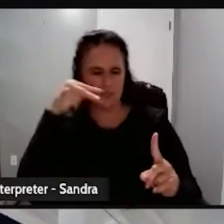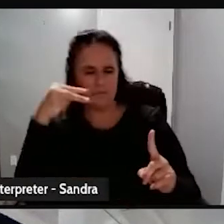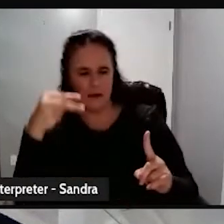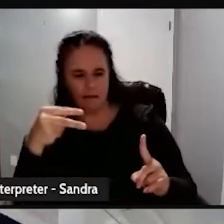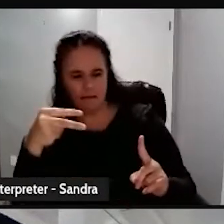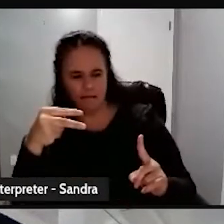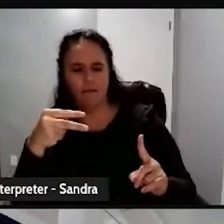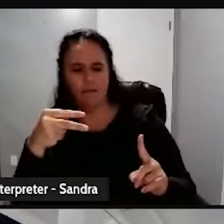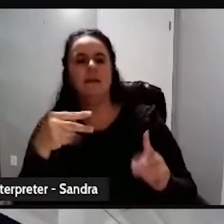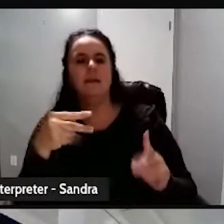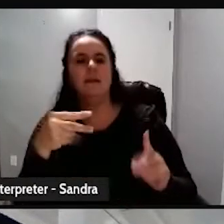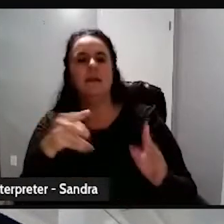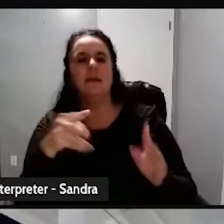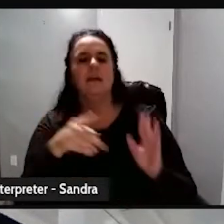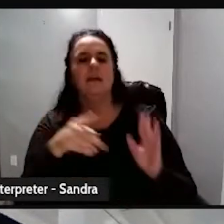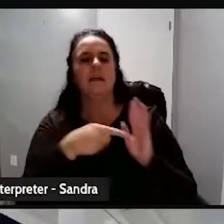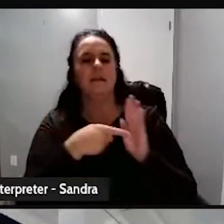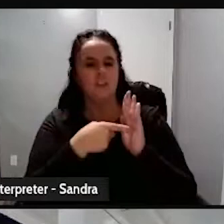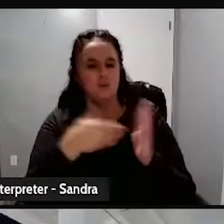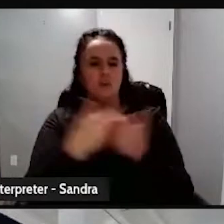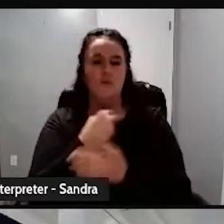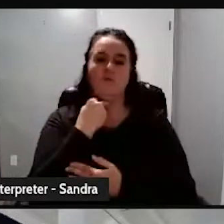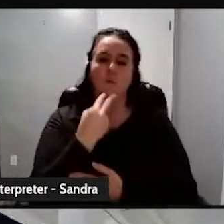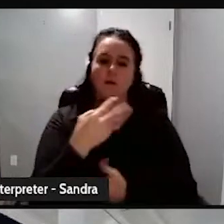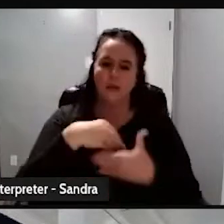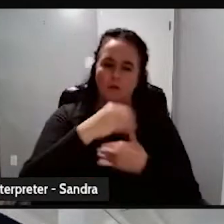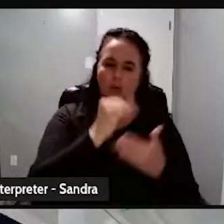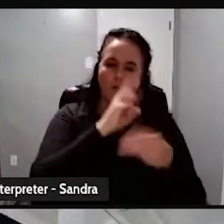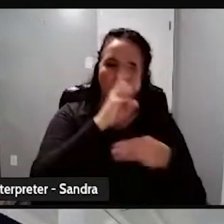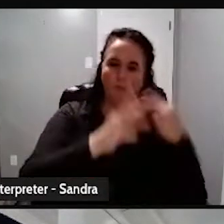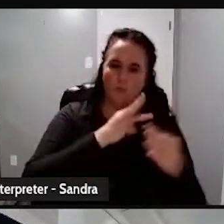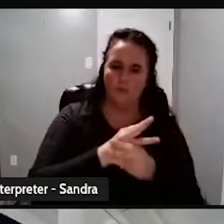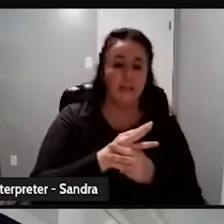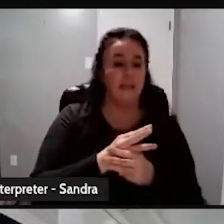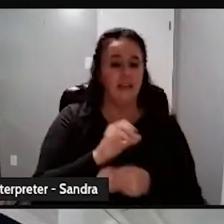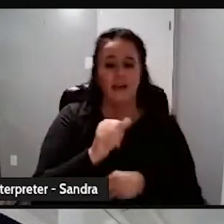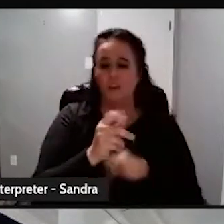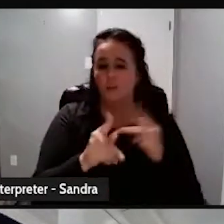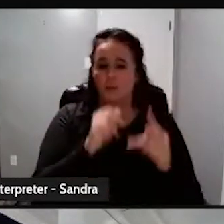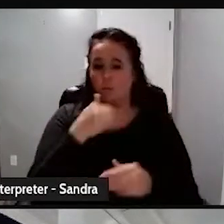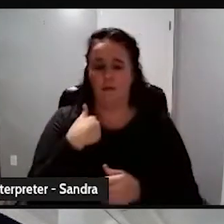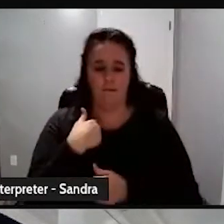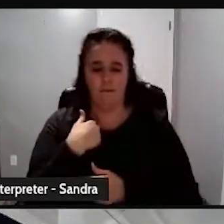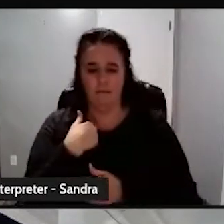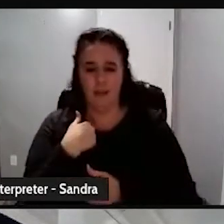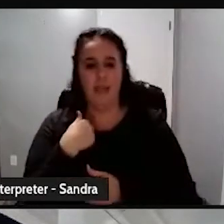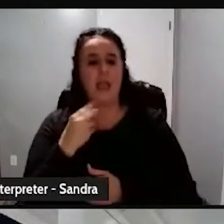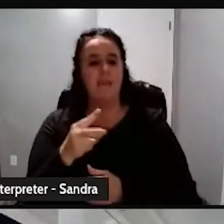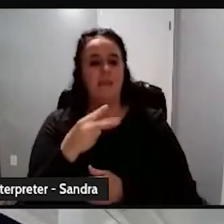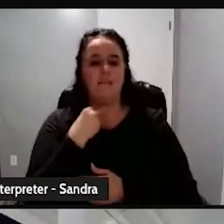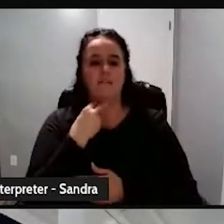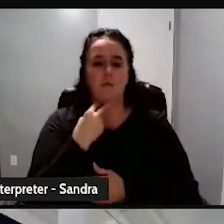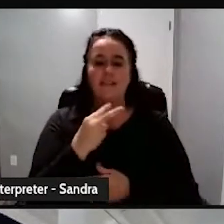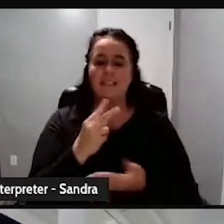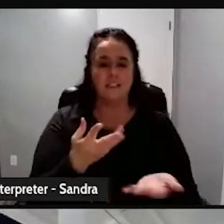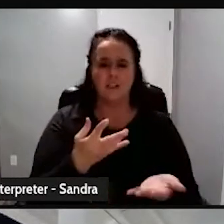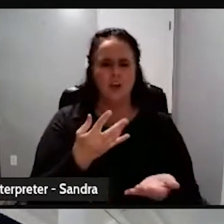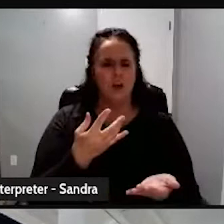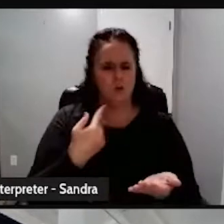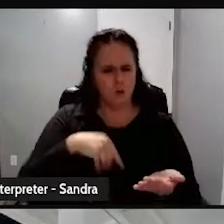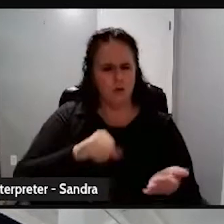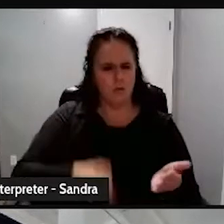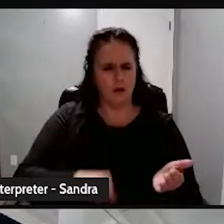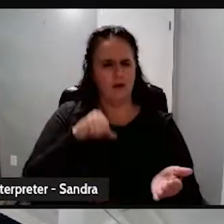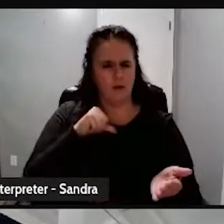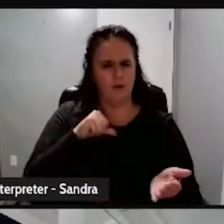that new voice in the arts world that others don't have. That voice says we're proud of where we came from,